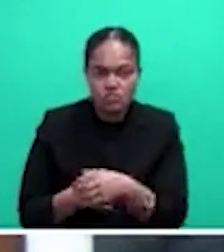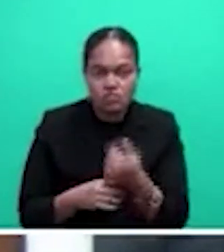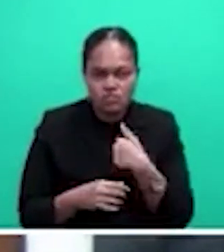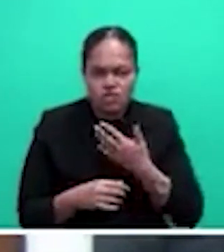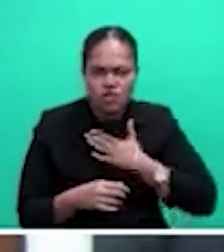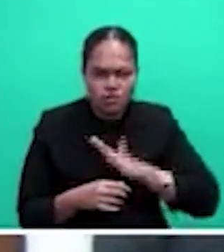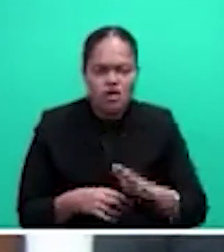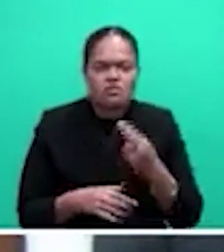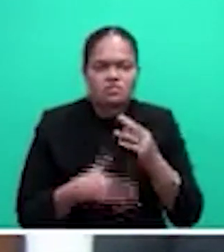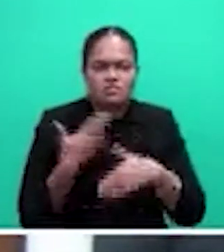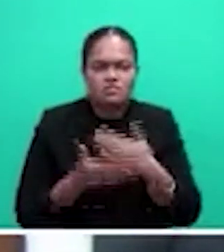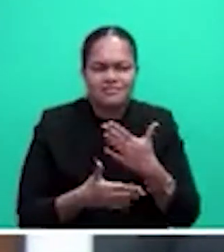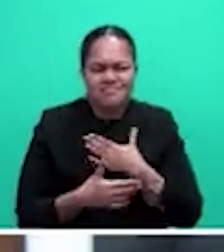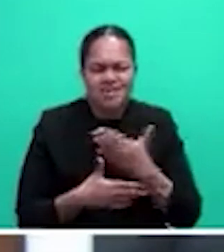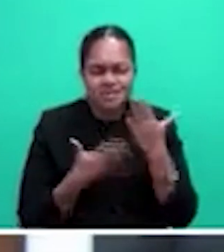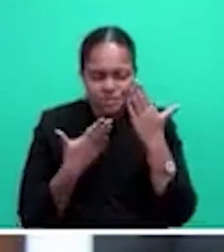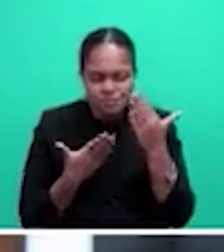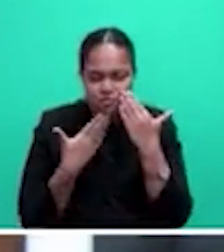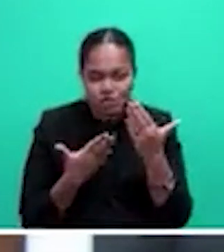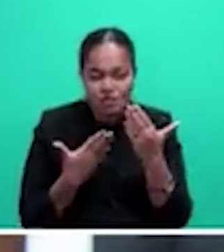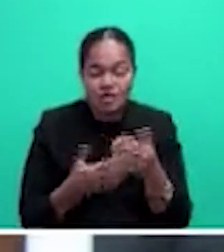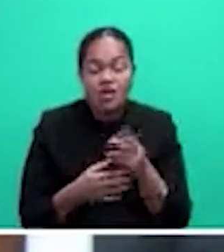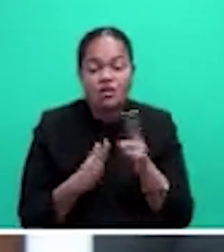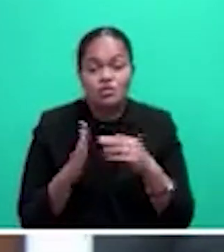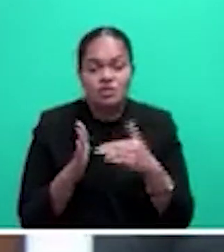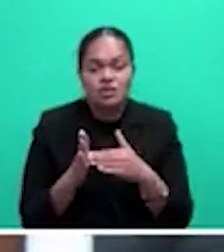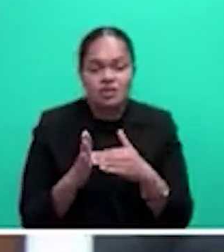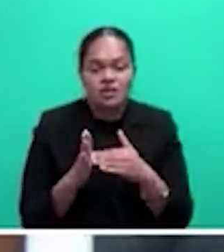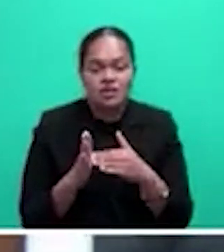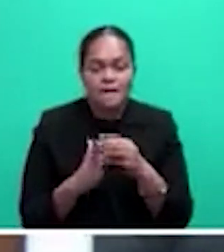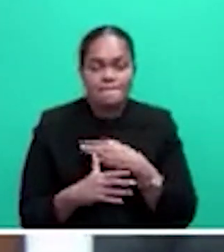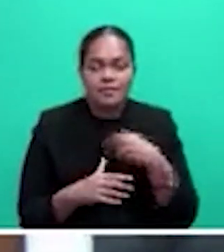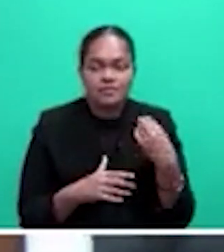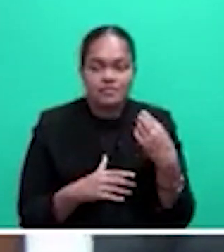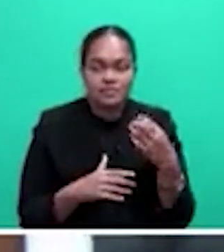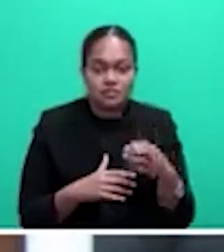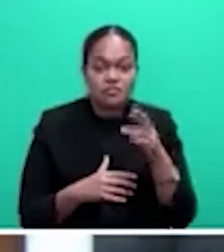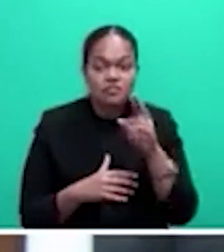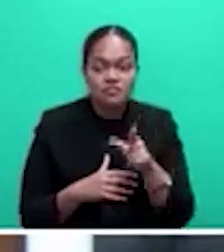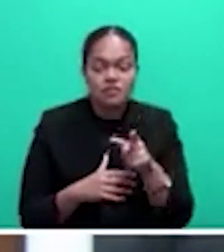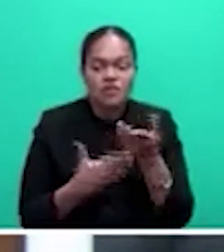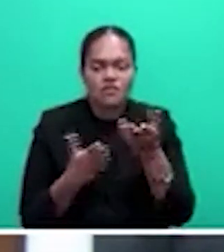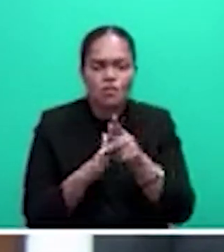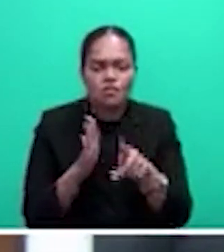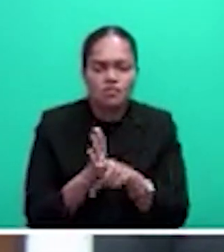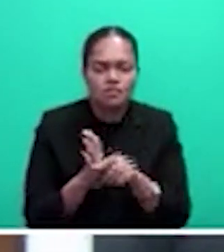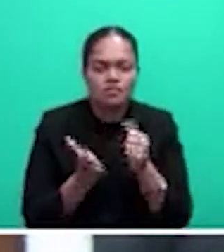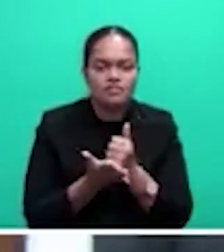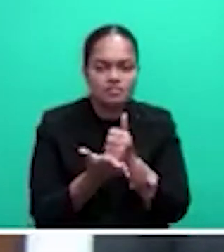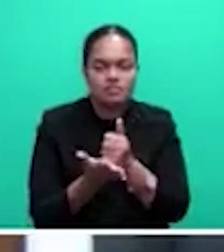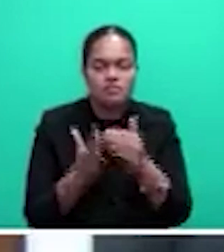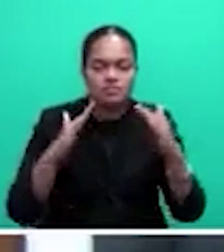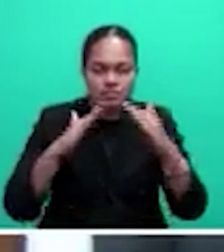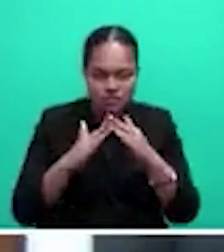my sincere appreciation to the New Zealand Ministry of Foreign Affairs and Trade for providing policy assistance to the Ministry of Housing to